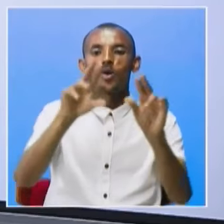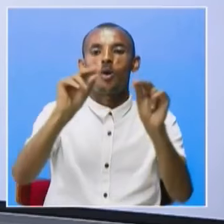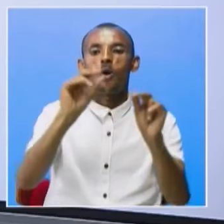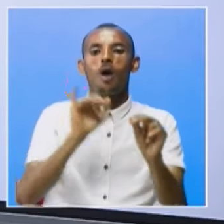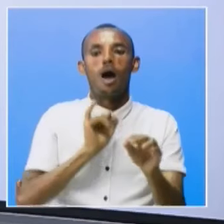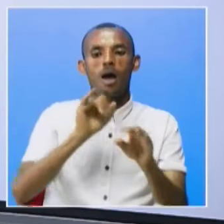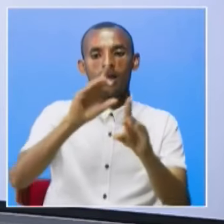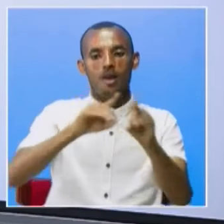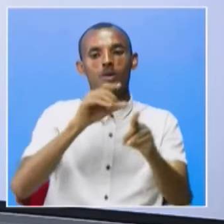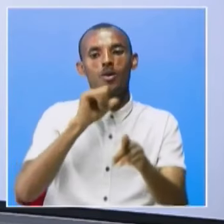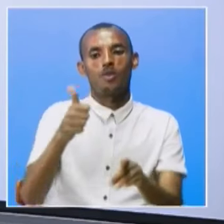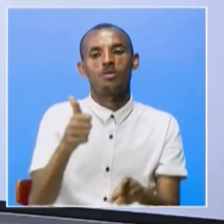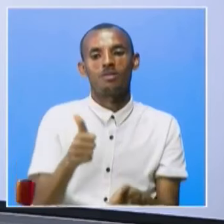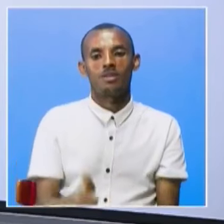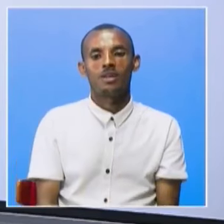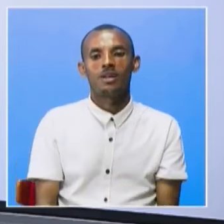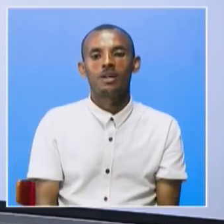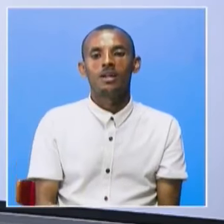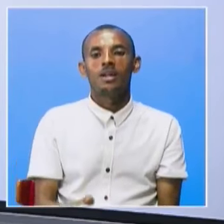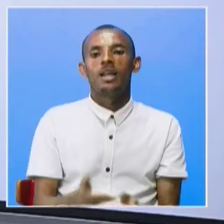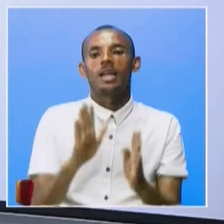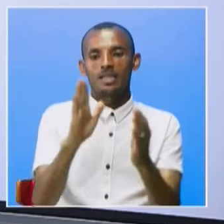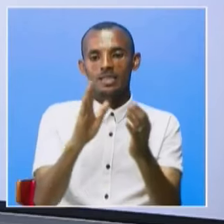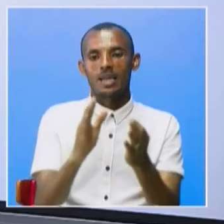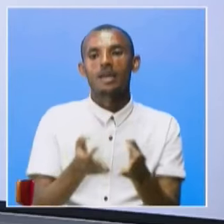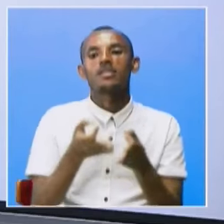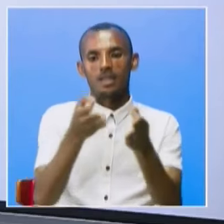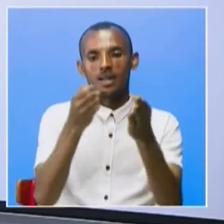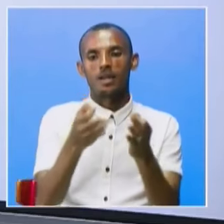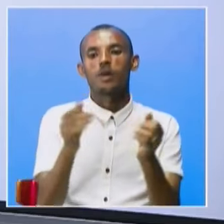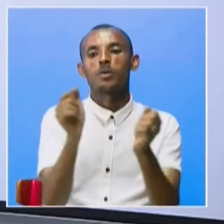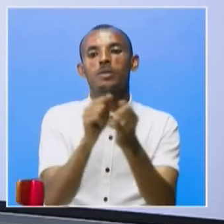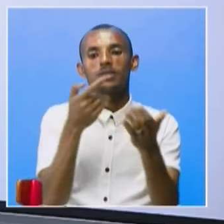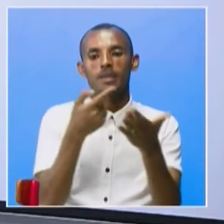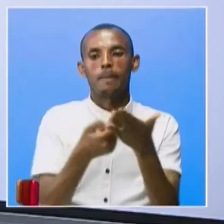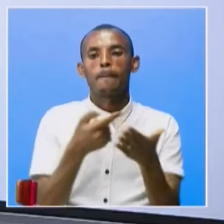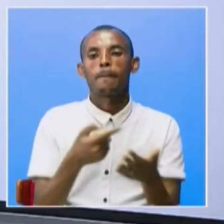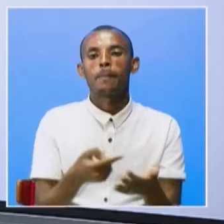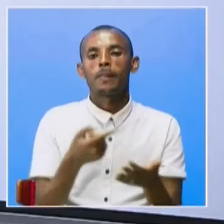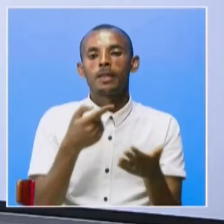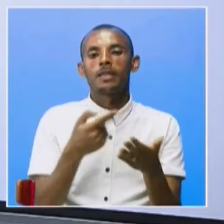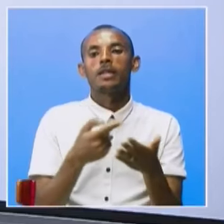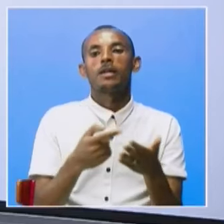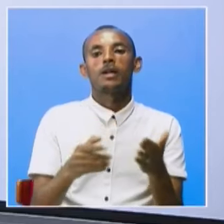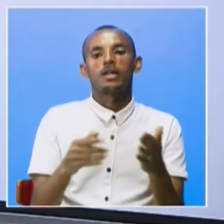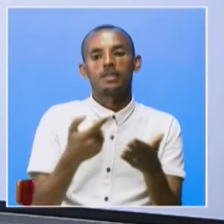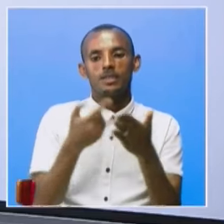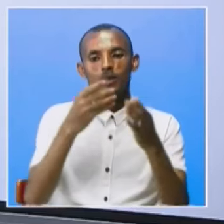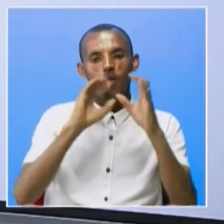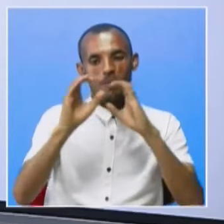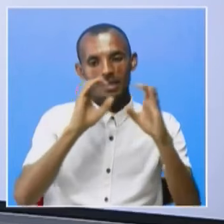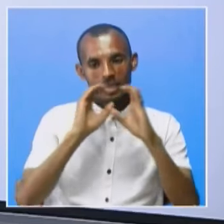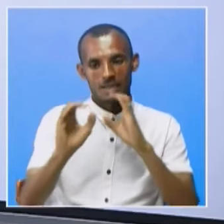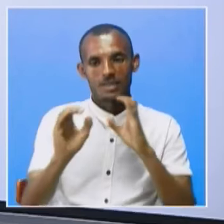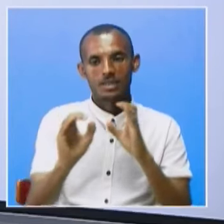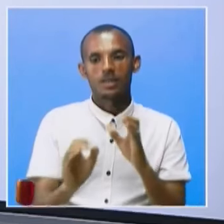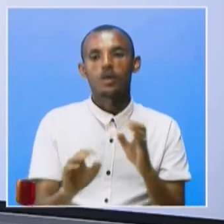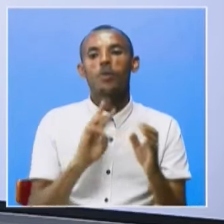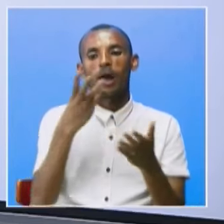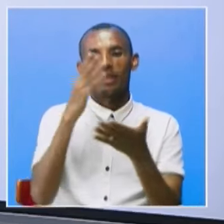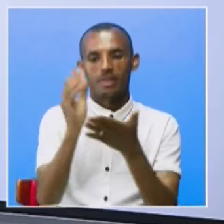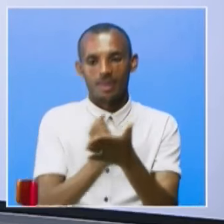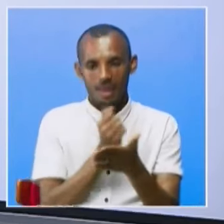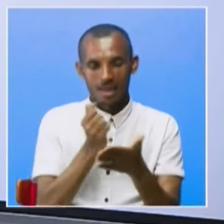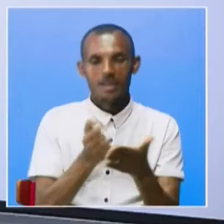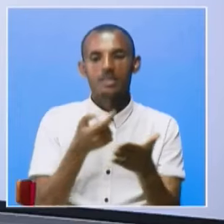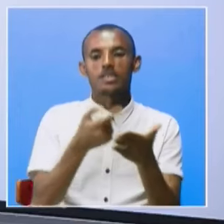I don't. Now look, let's extend this now. All right, since we are making conversation, yes, we are taking turns